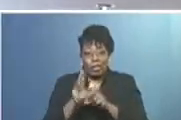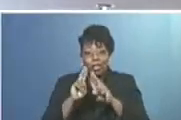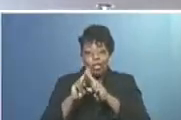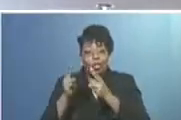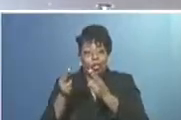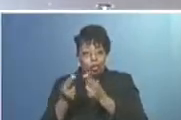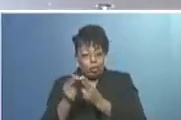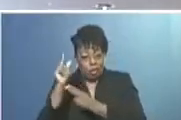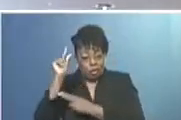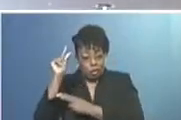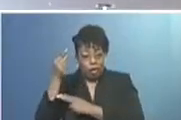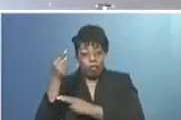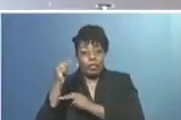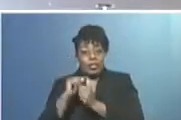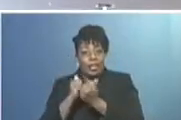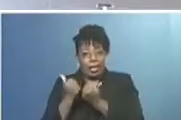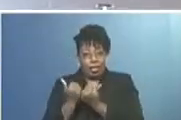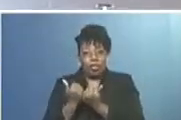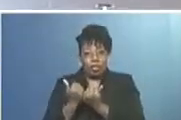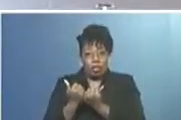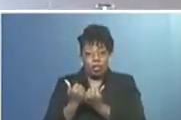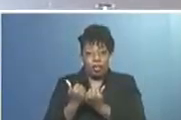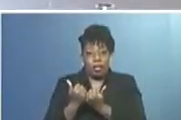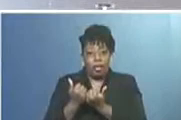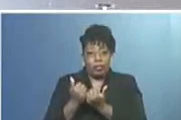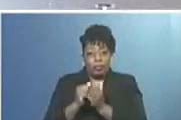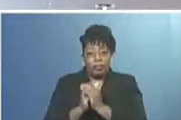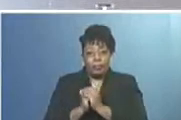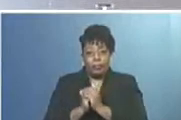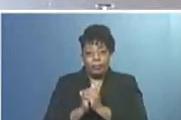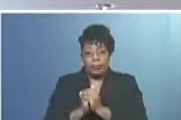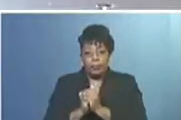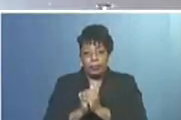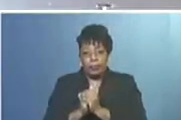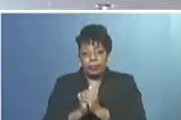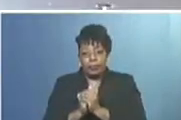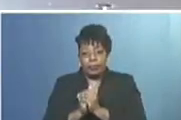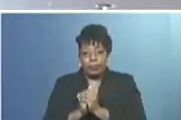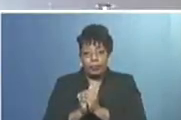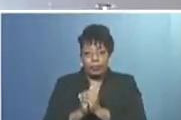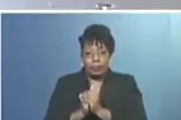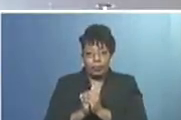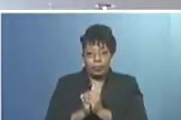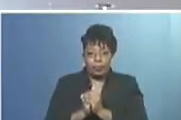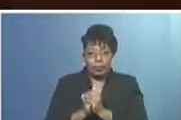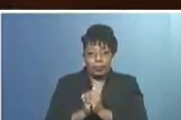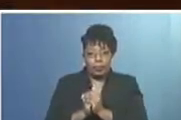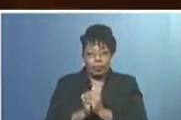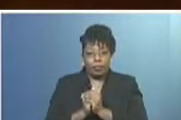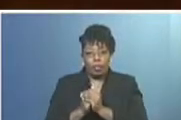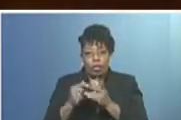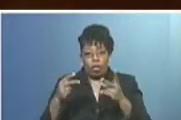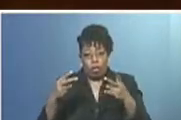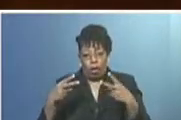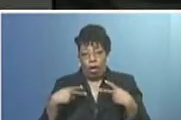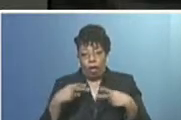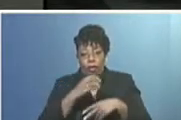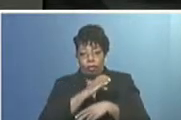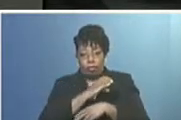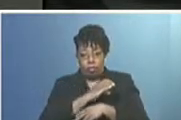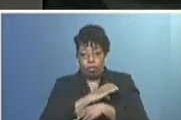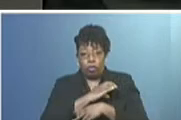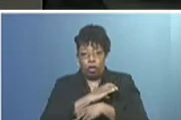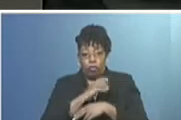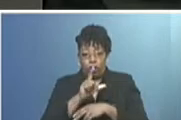government agencies that will be enforcing the rules. Desmond Sanders reports. Officers of the COVID-19 Enforcement